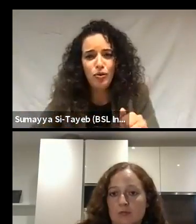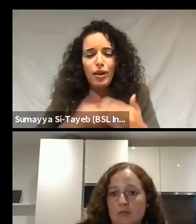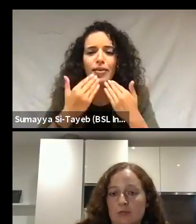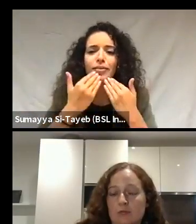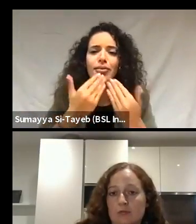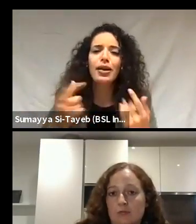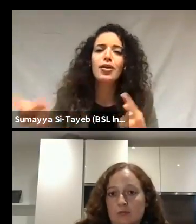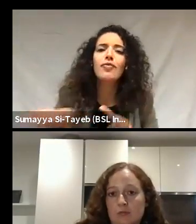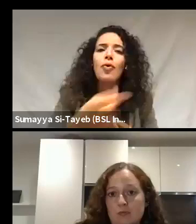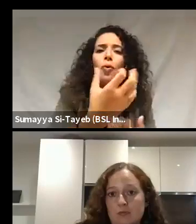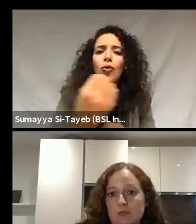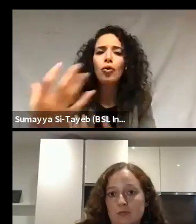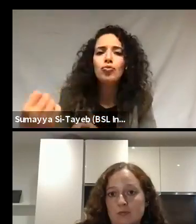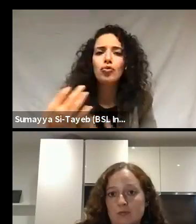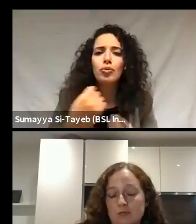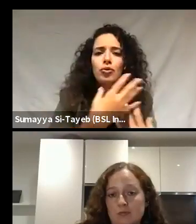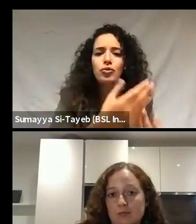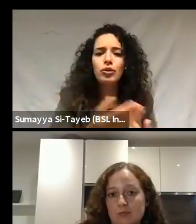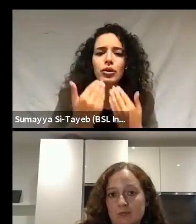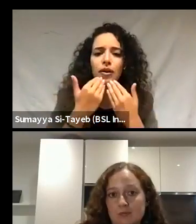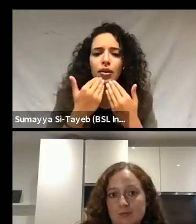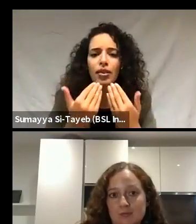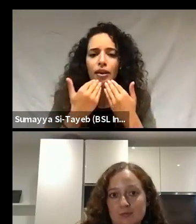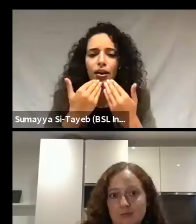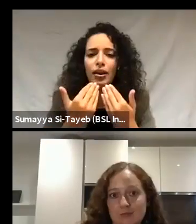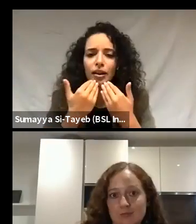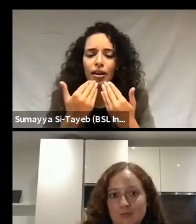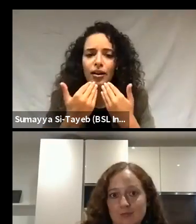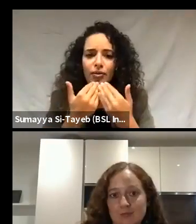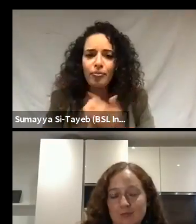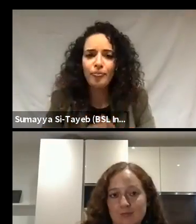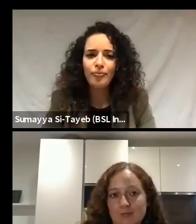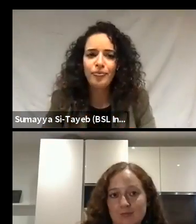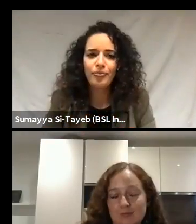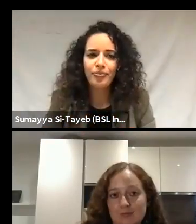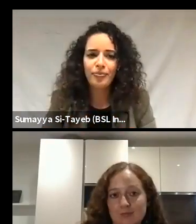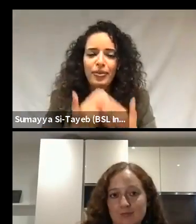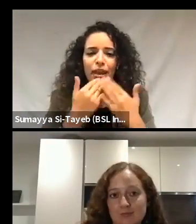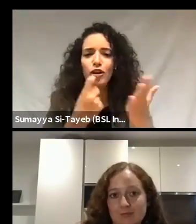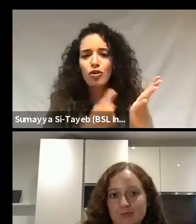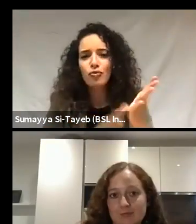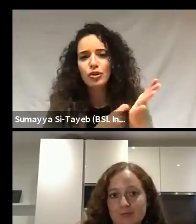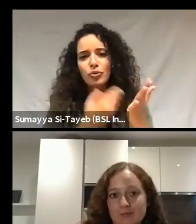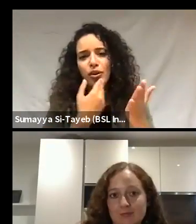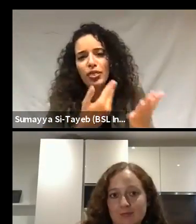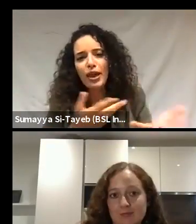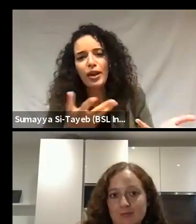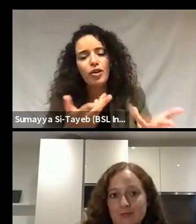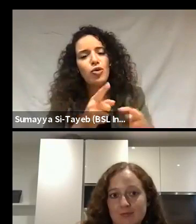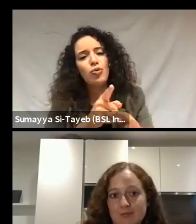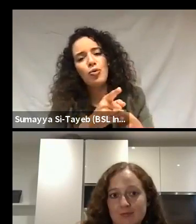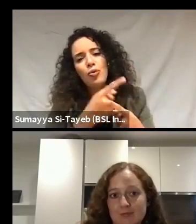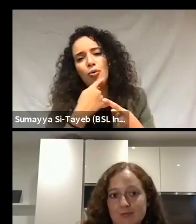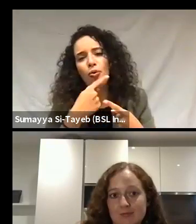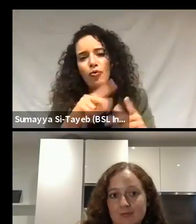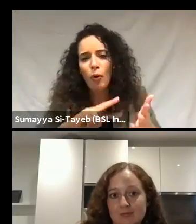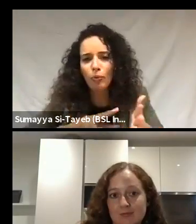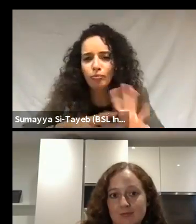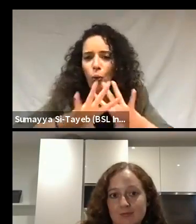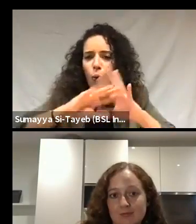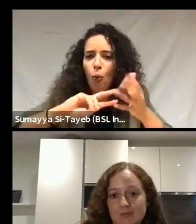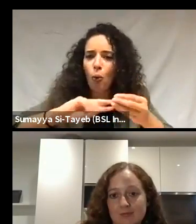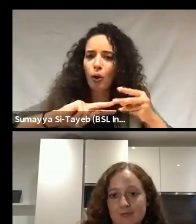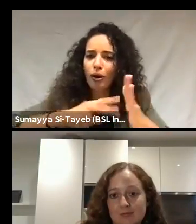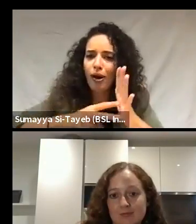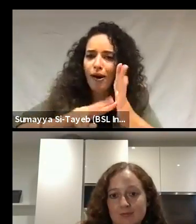everybody's contributions. And thank you, and thank you for putting it together, and thank you, Faisal, for giving us the